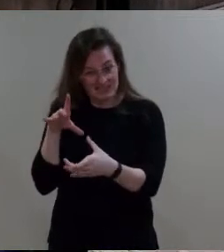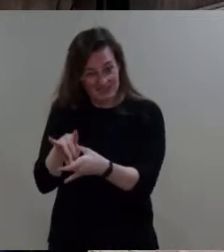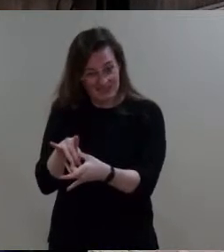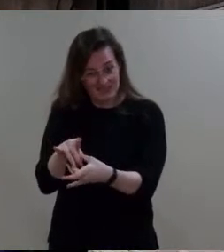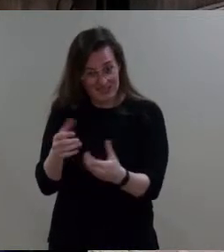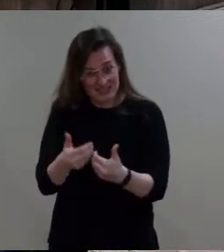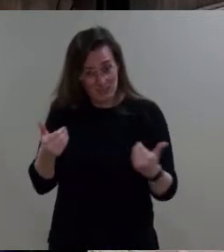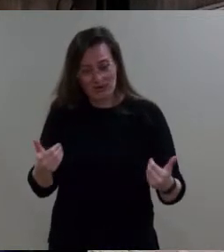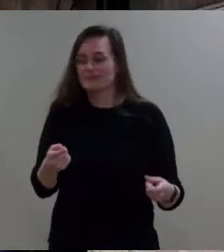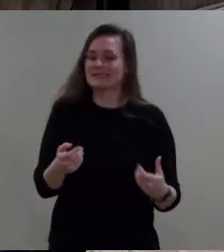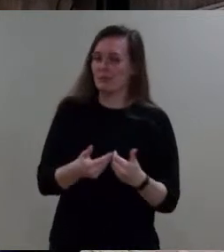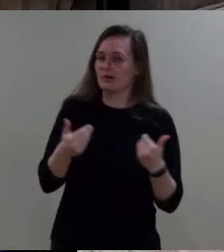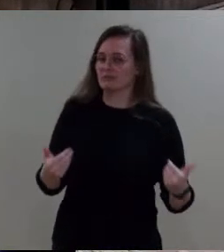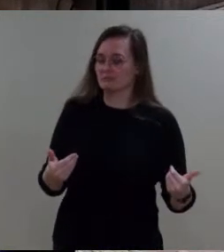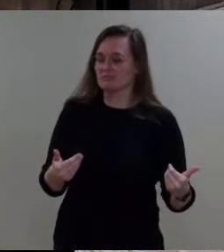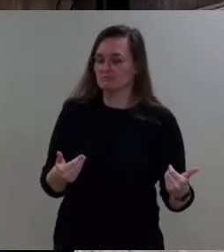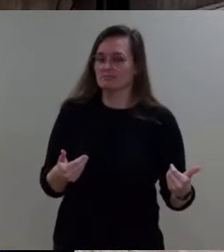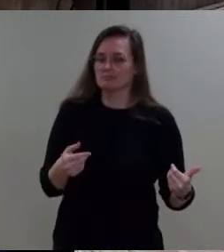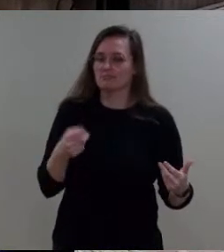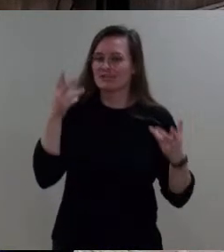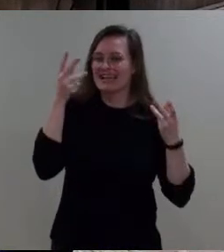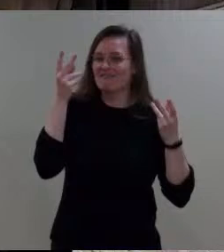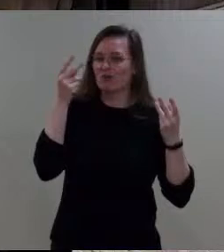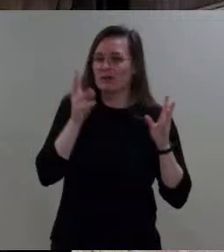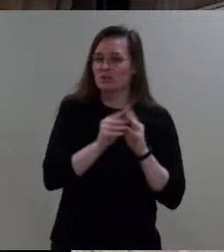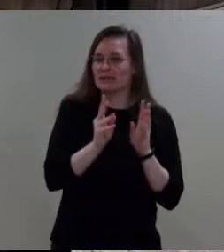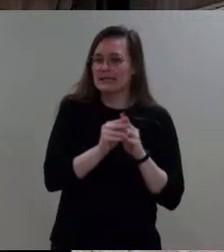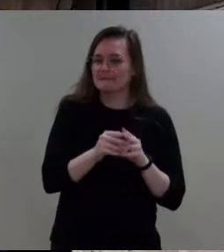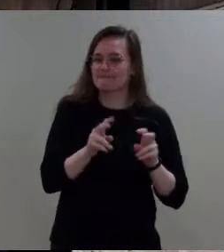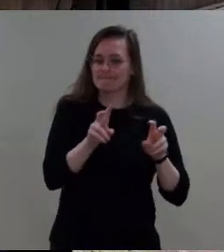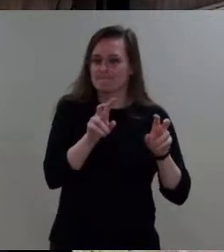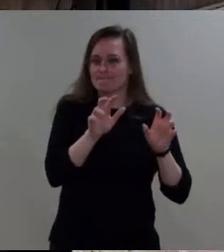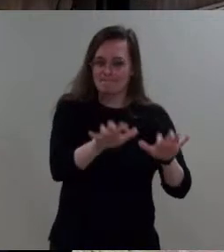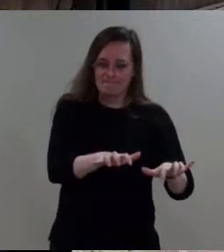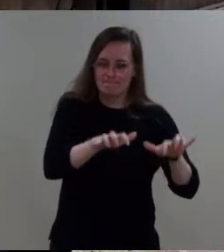an information session to tell people about,